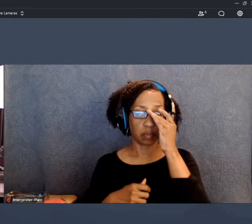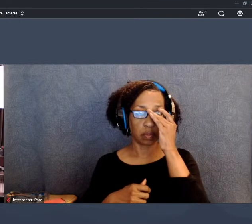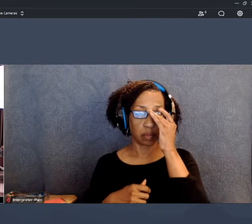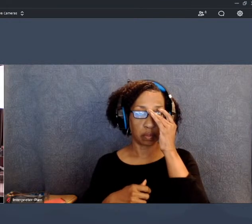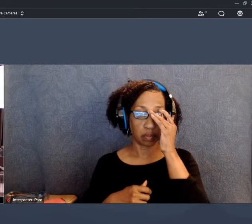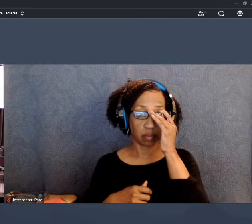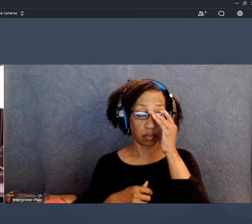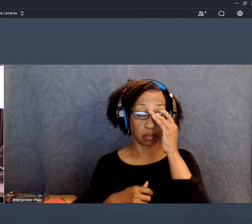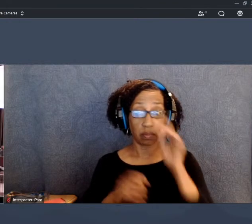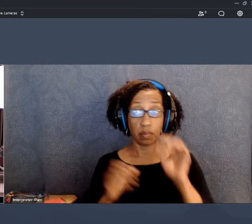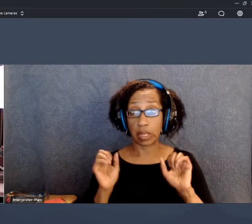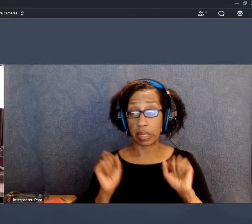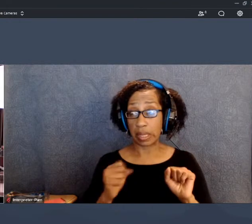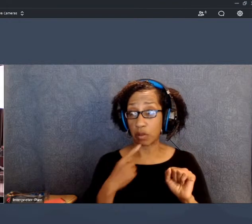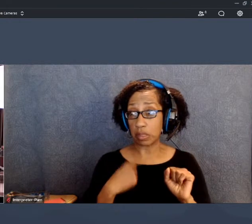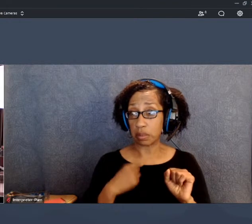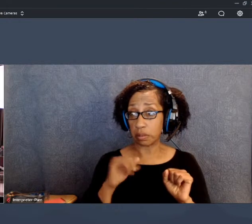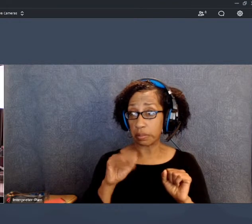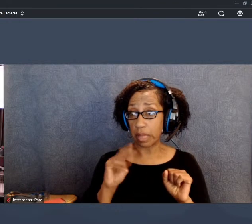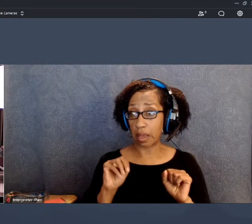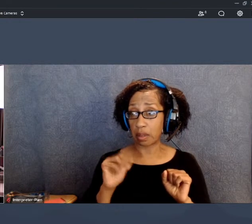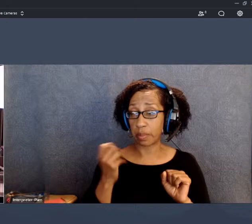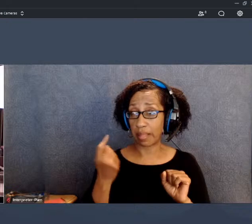Can you give me item 11, please? Sure.